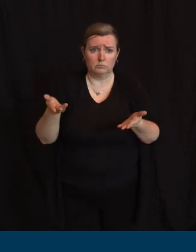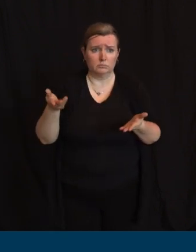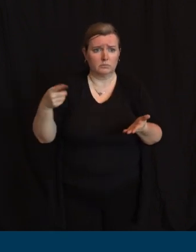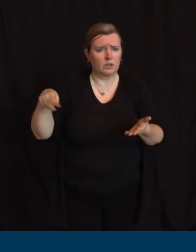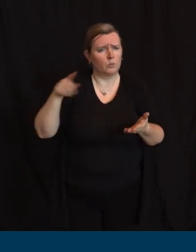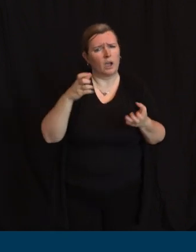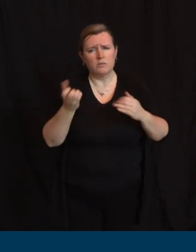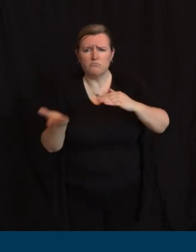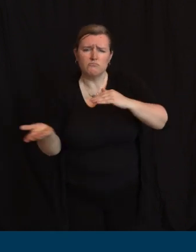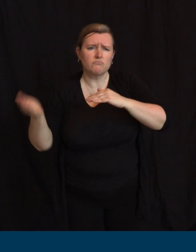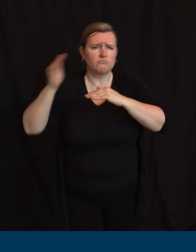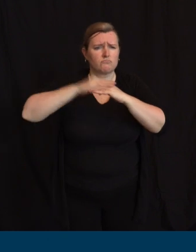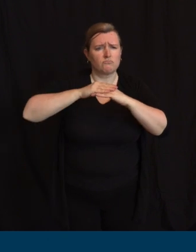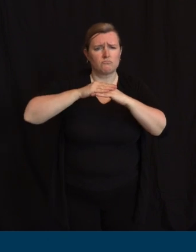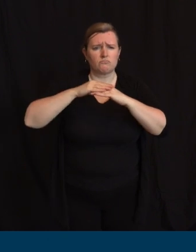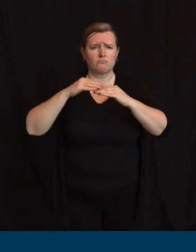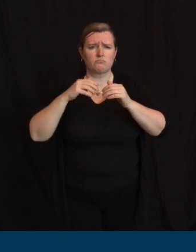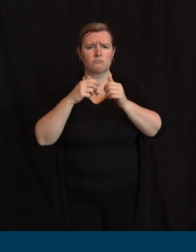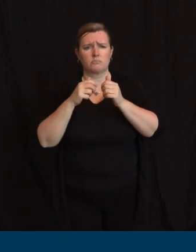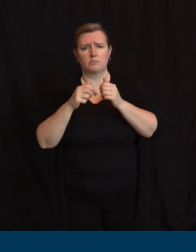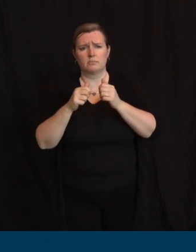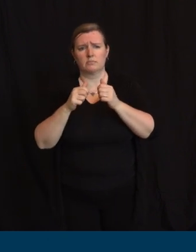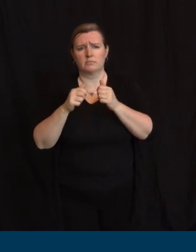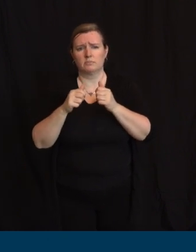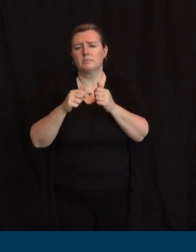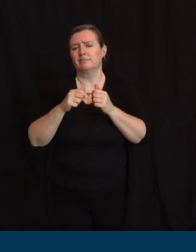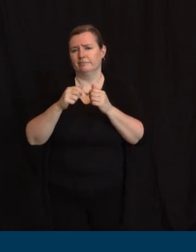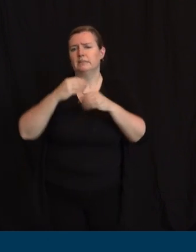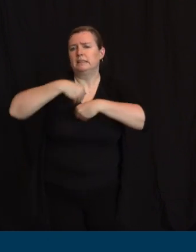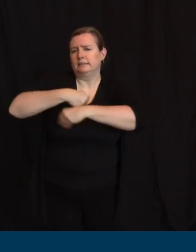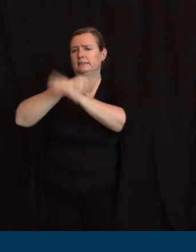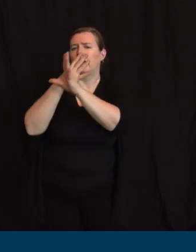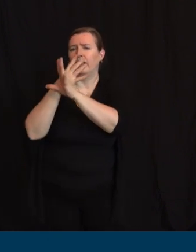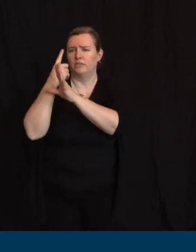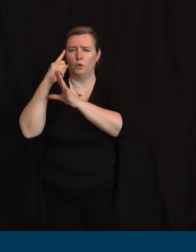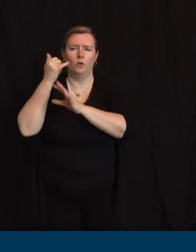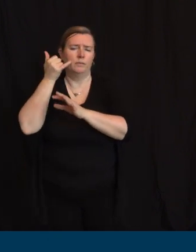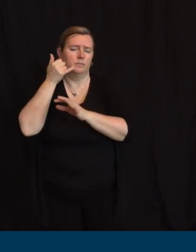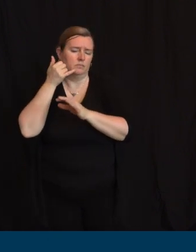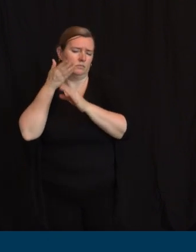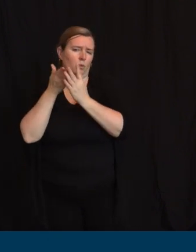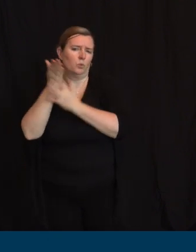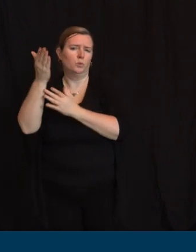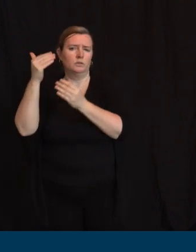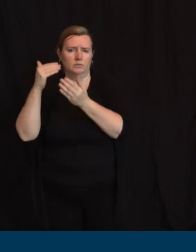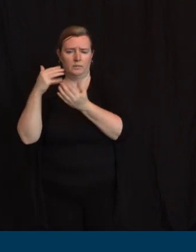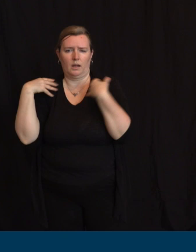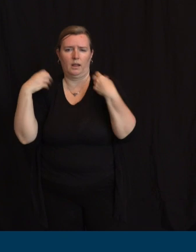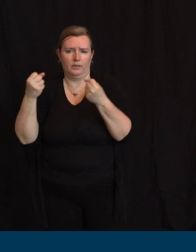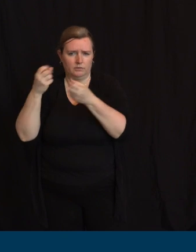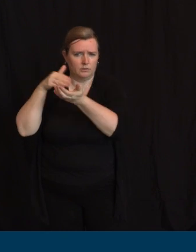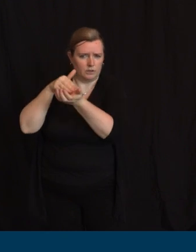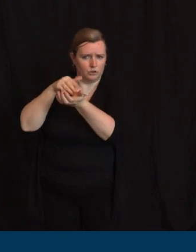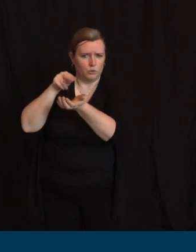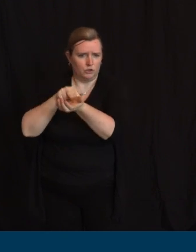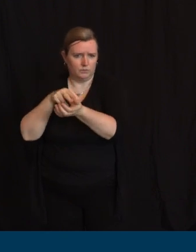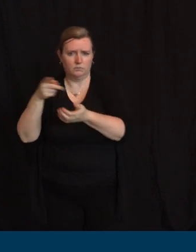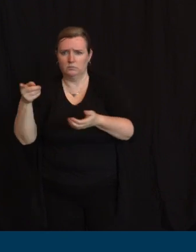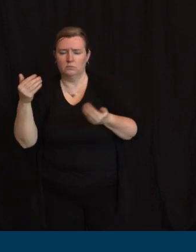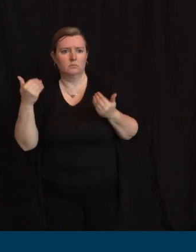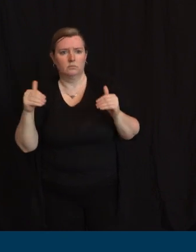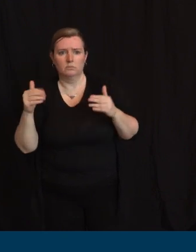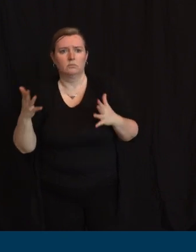telemental health. Medicaid, in particular, has taken unprecedented steps to make telemental